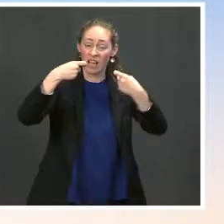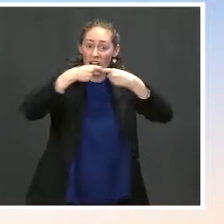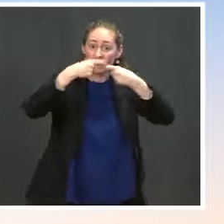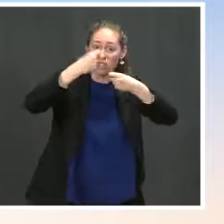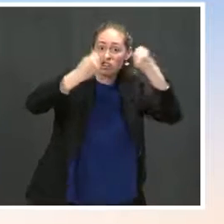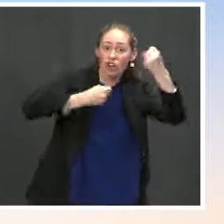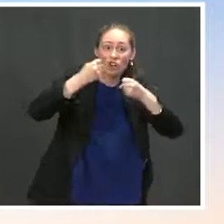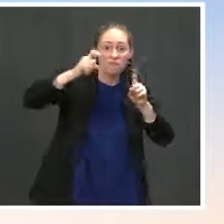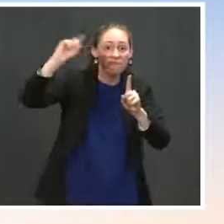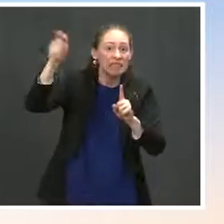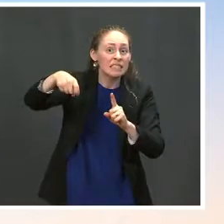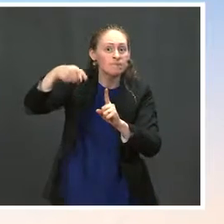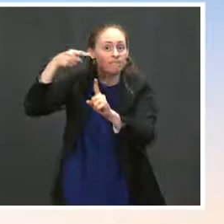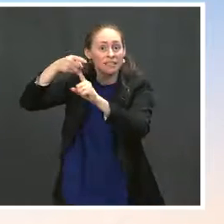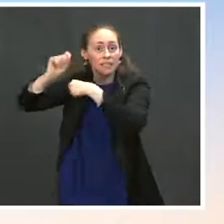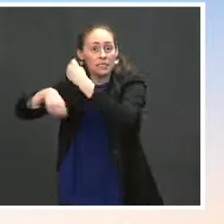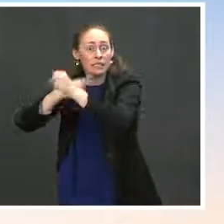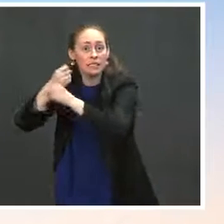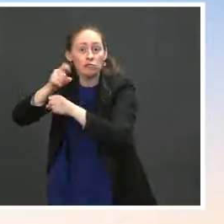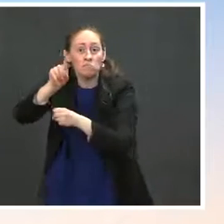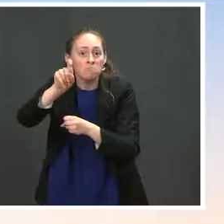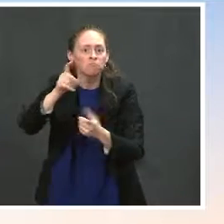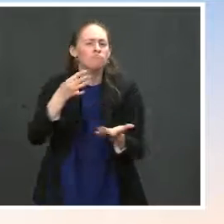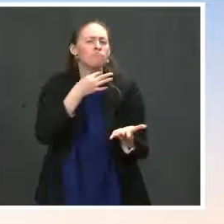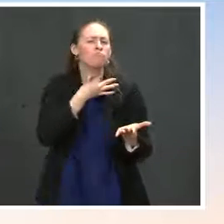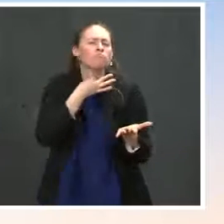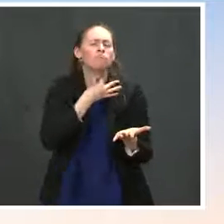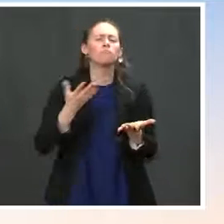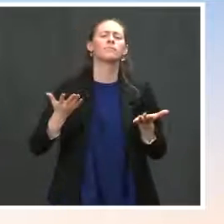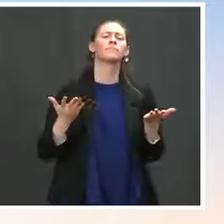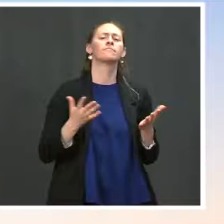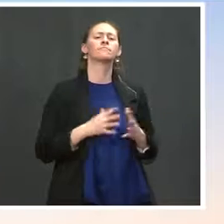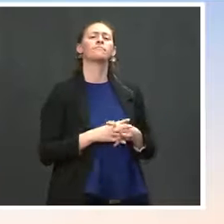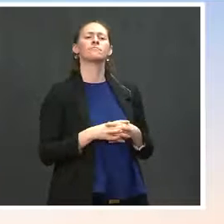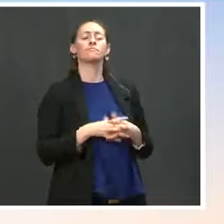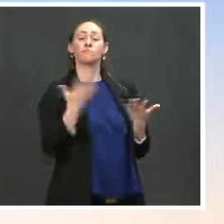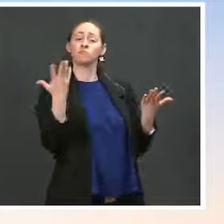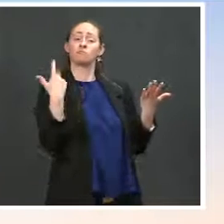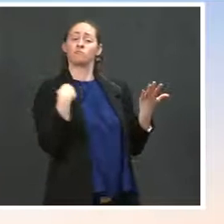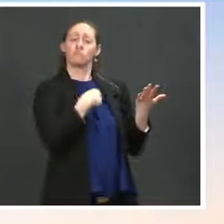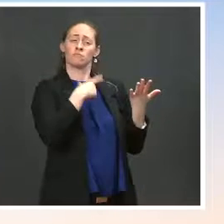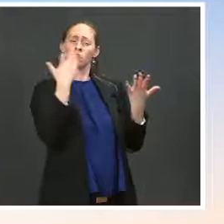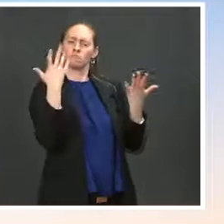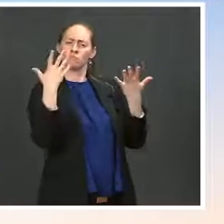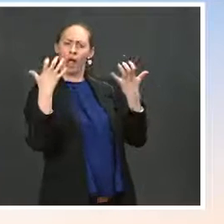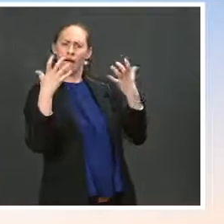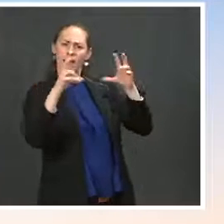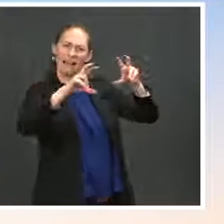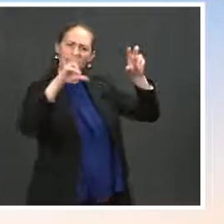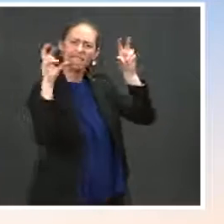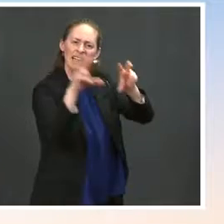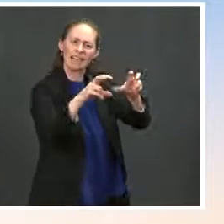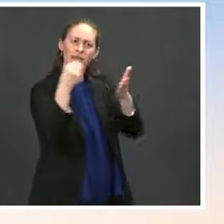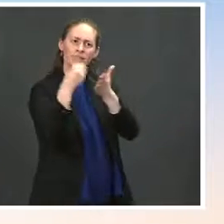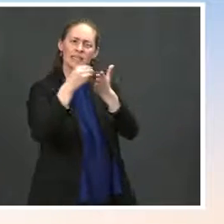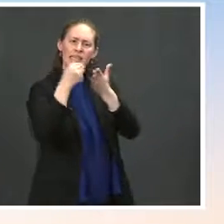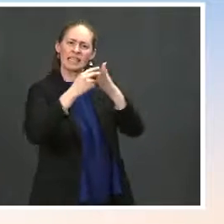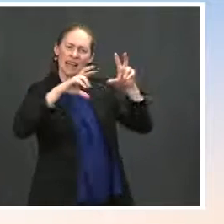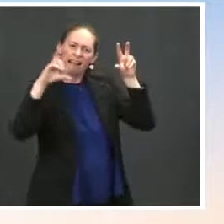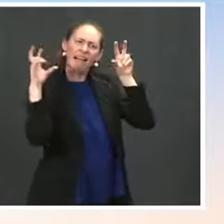means is that we're going to be investing. This is not this is not a throwaway. This is investment